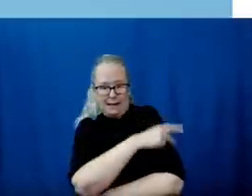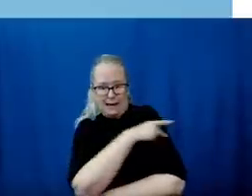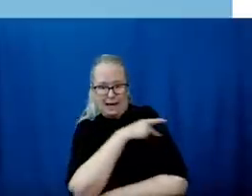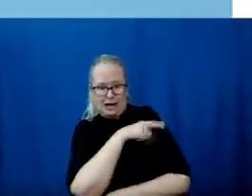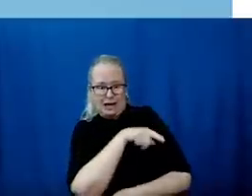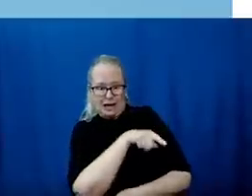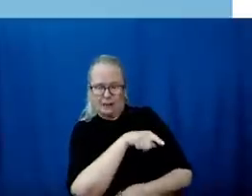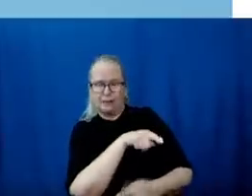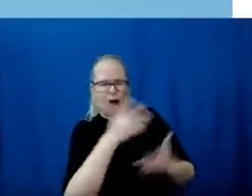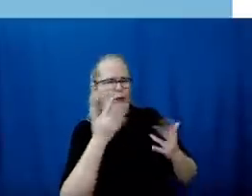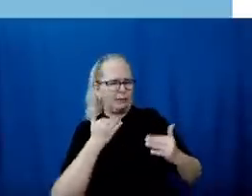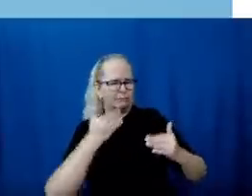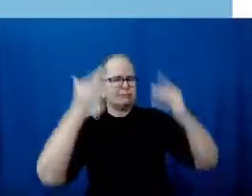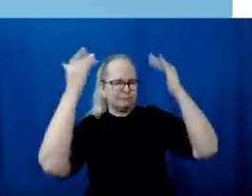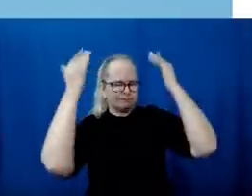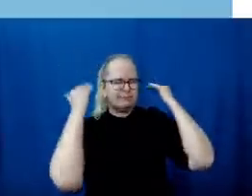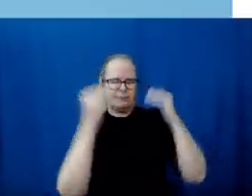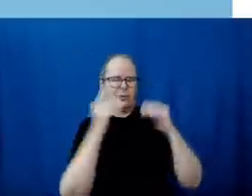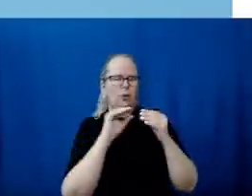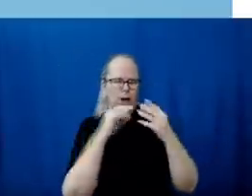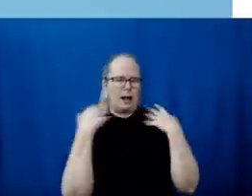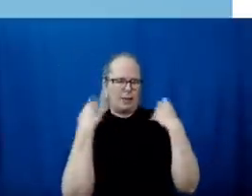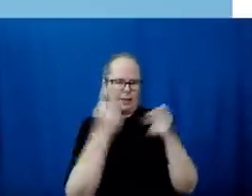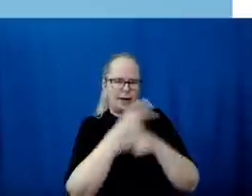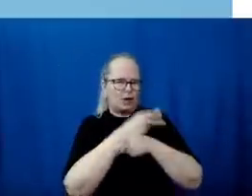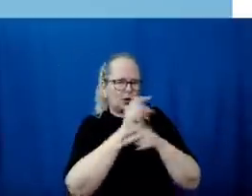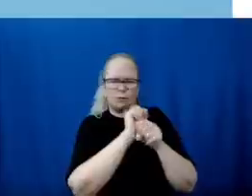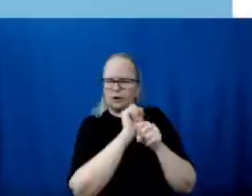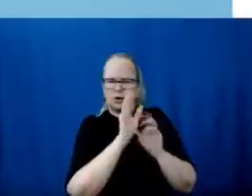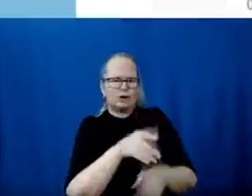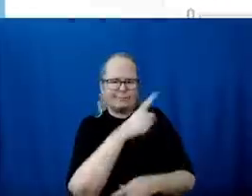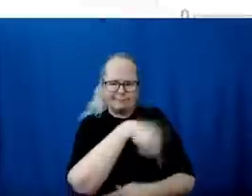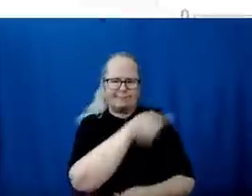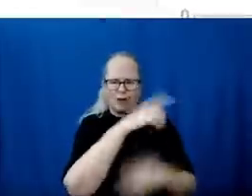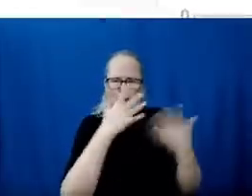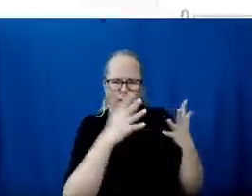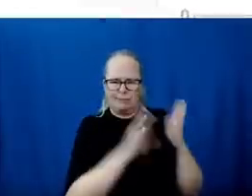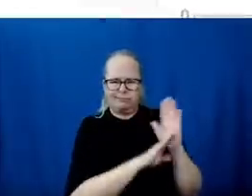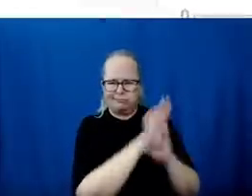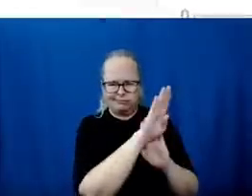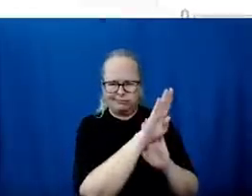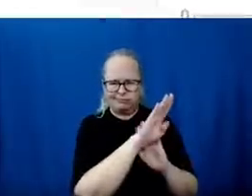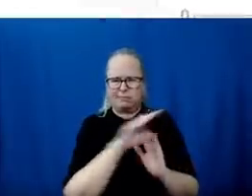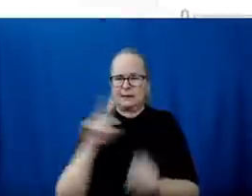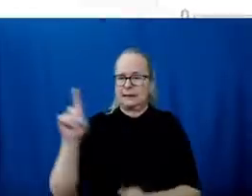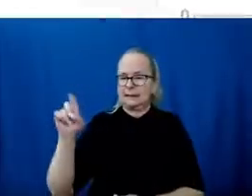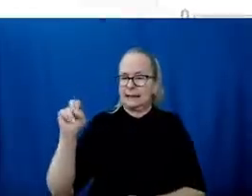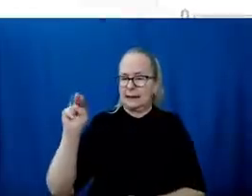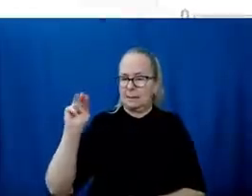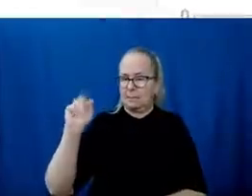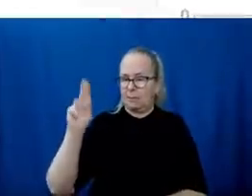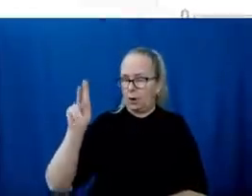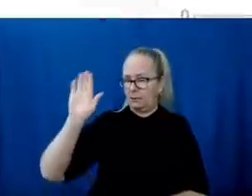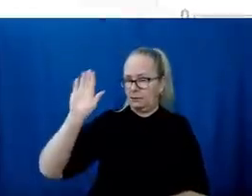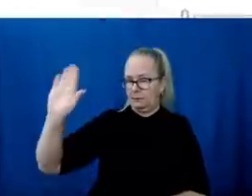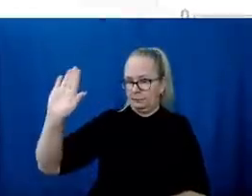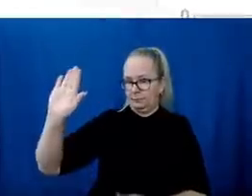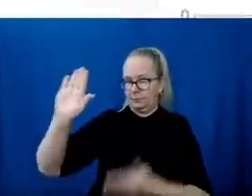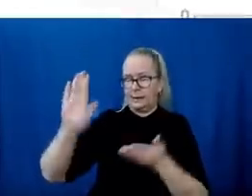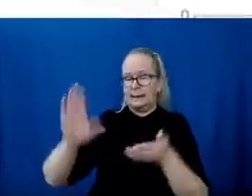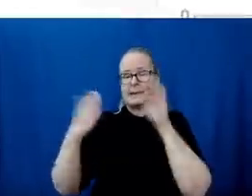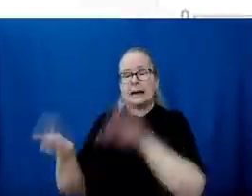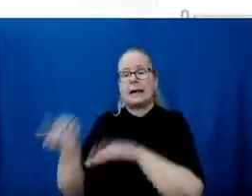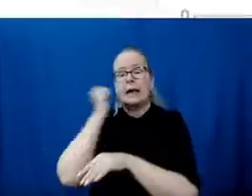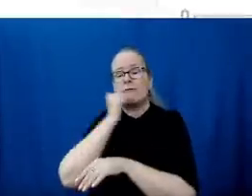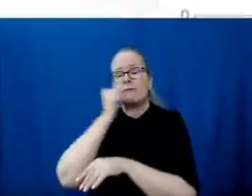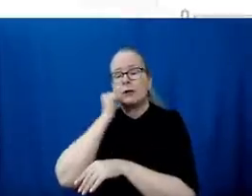easily overwhelming our care system. Next slide, please. And deaths per day still on average rising week